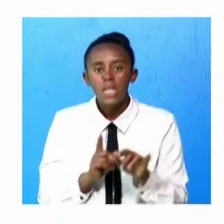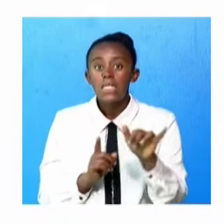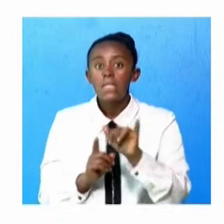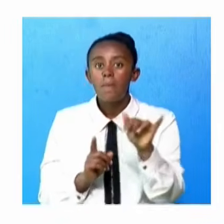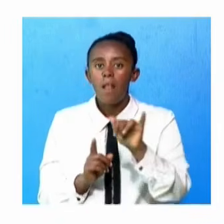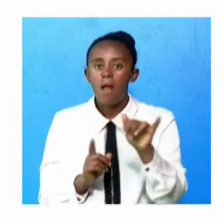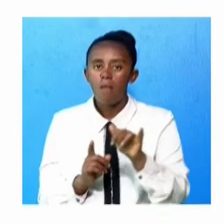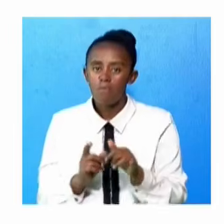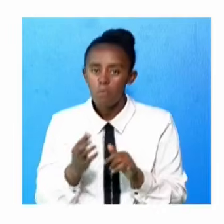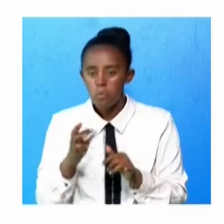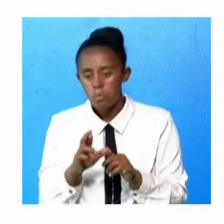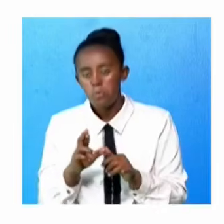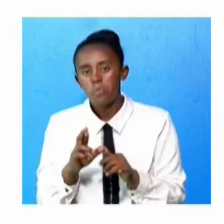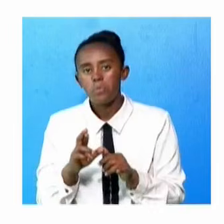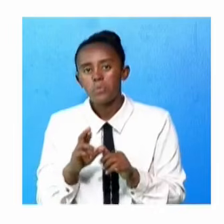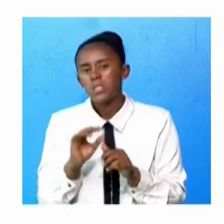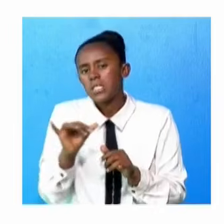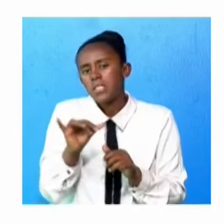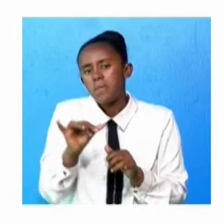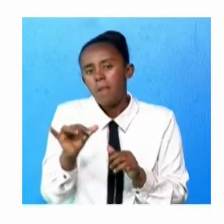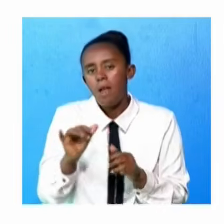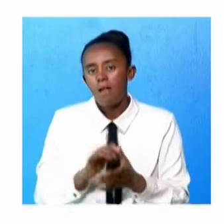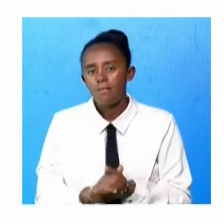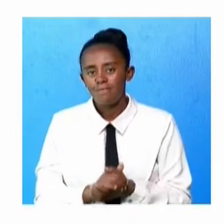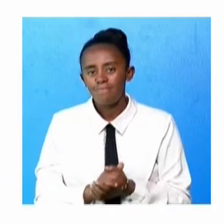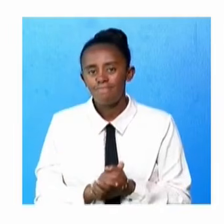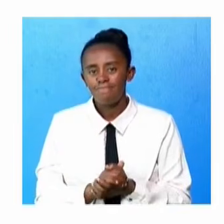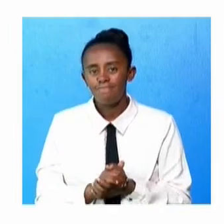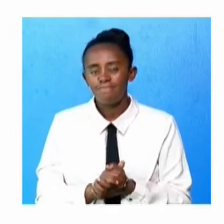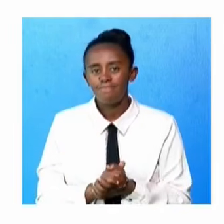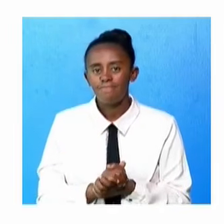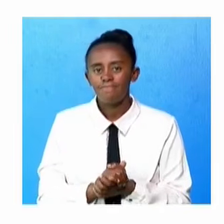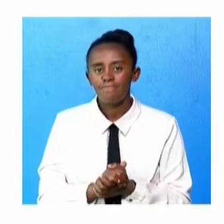their forms, similar